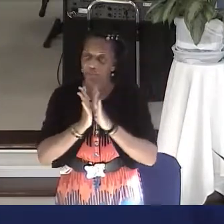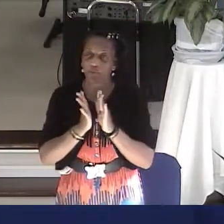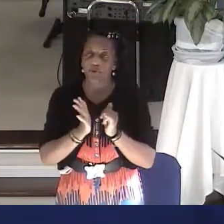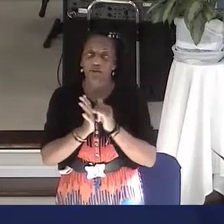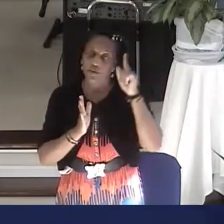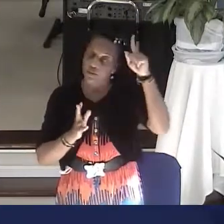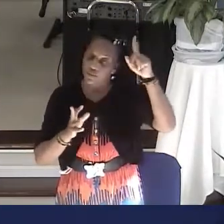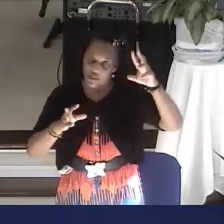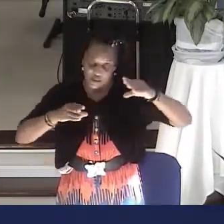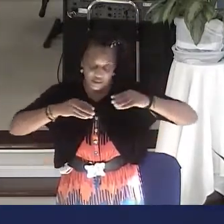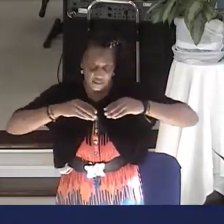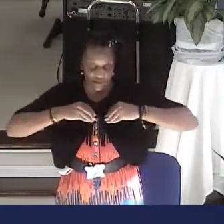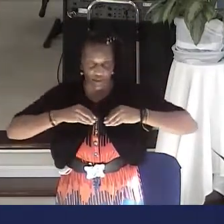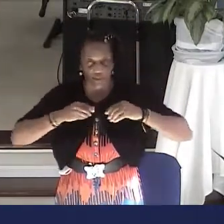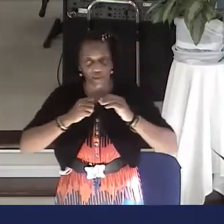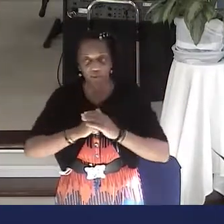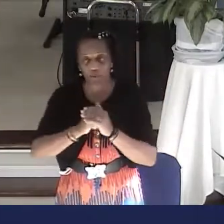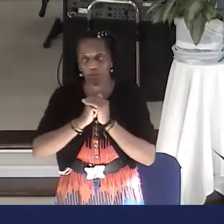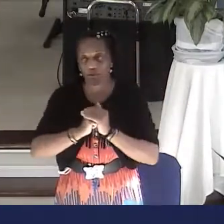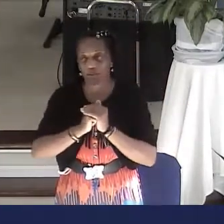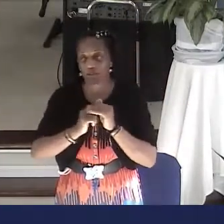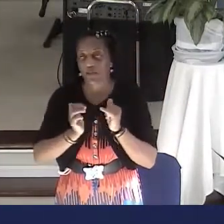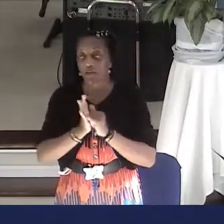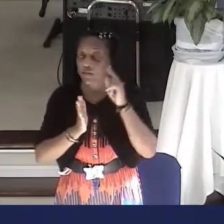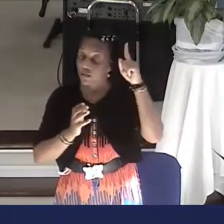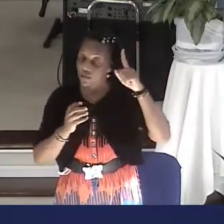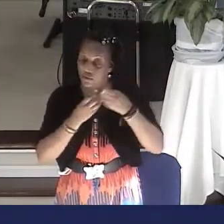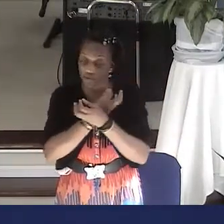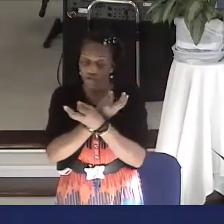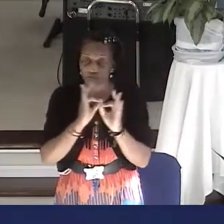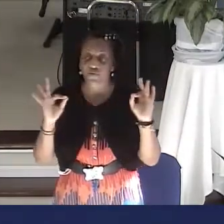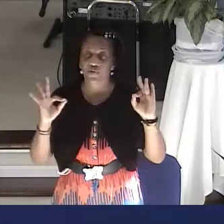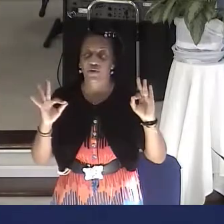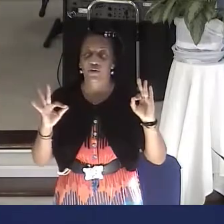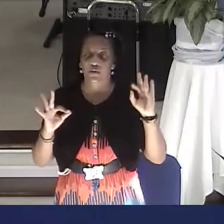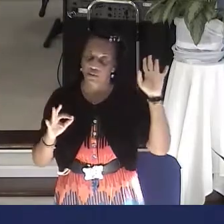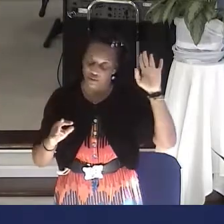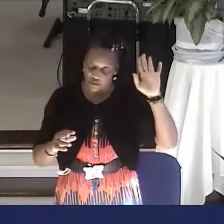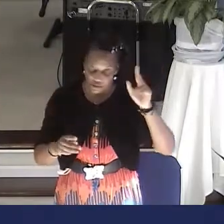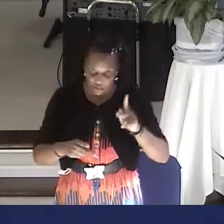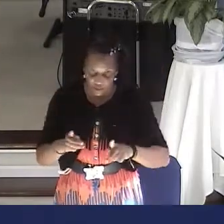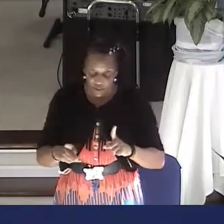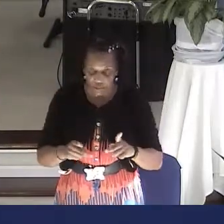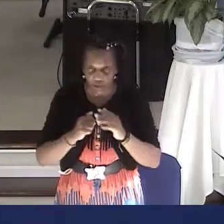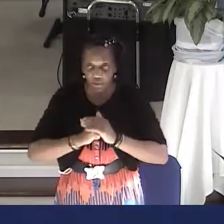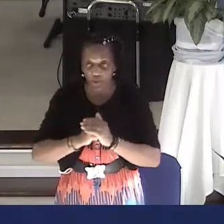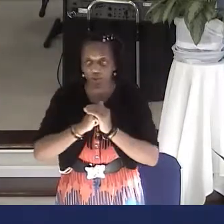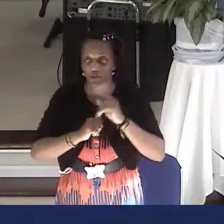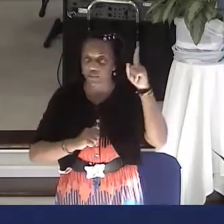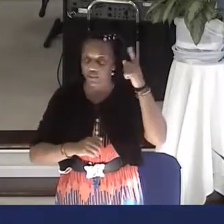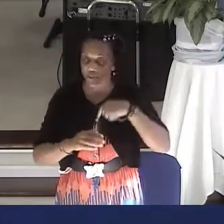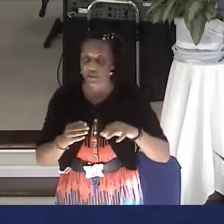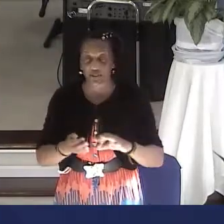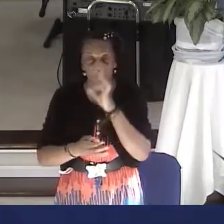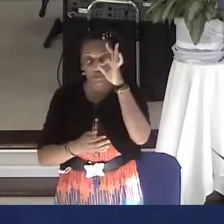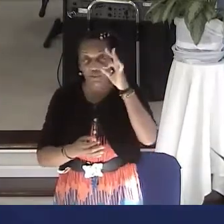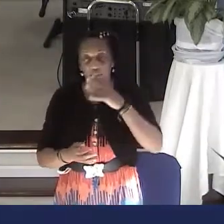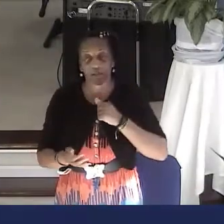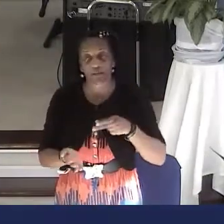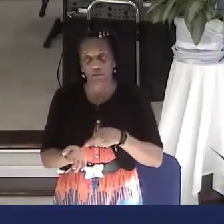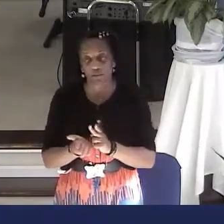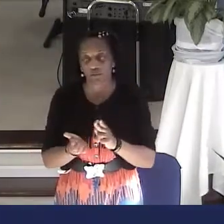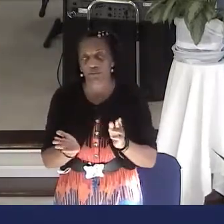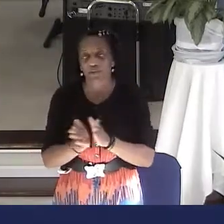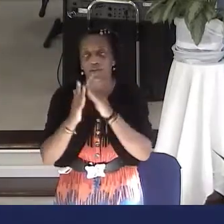worship, that you will free your people to worship you in spirit and in truth. Hallelujah.